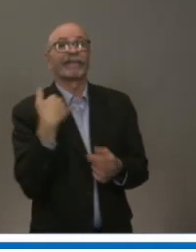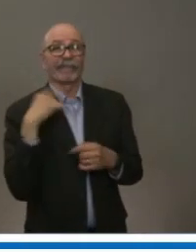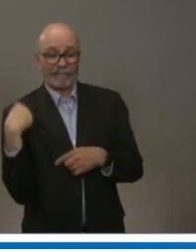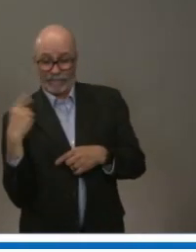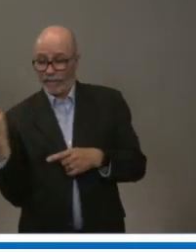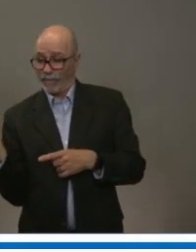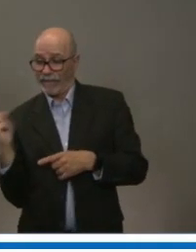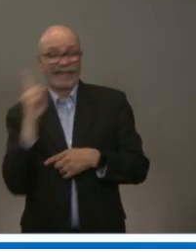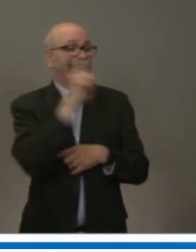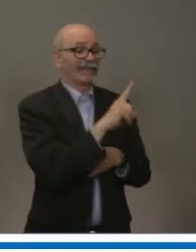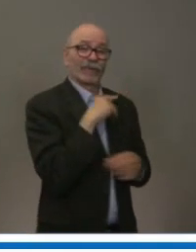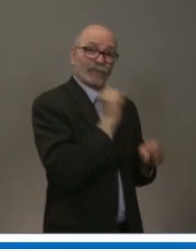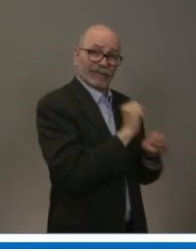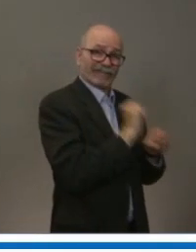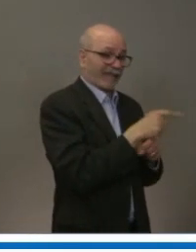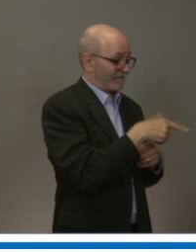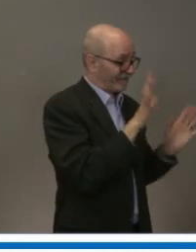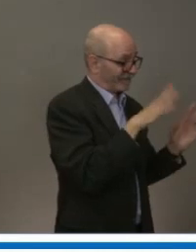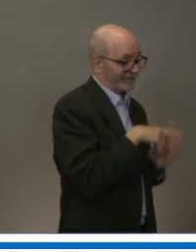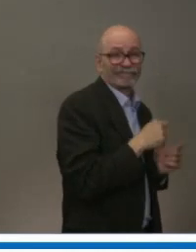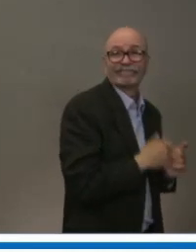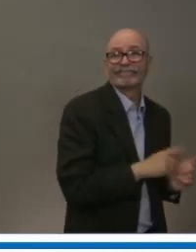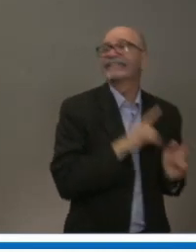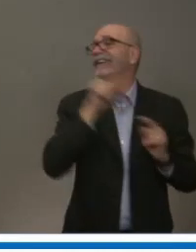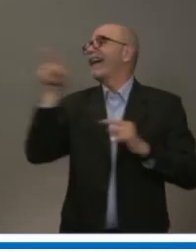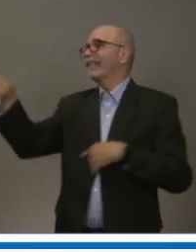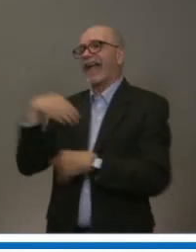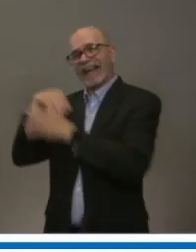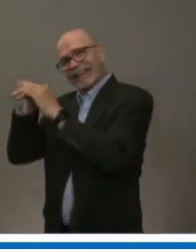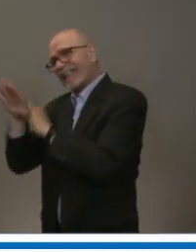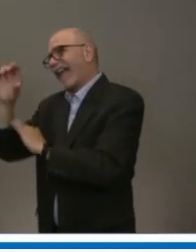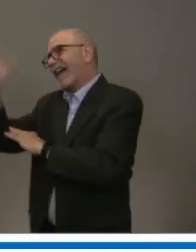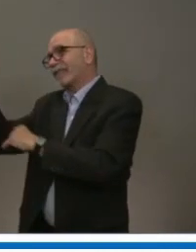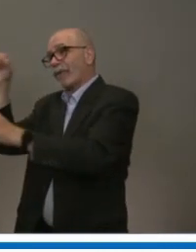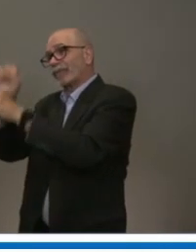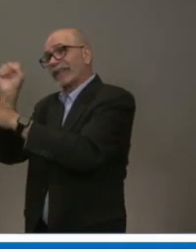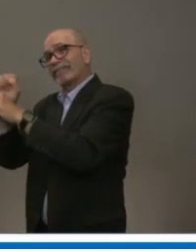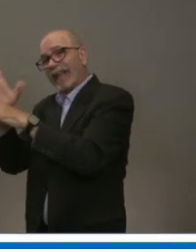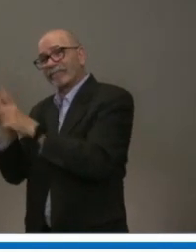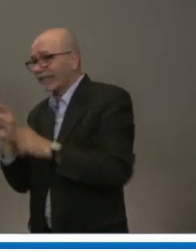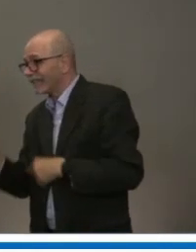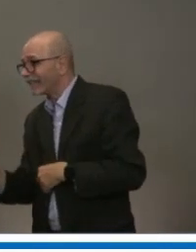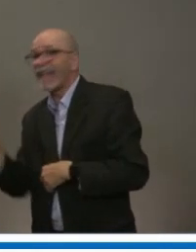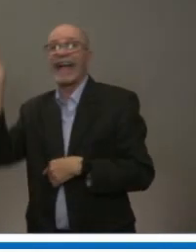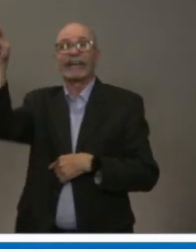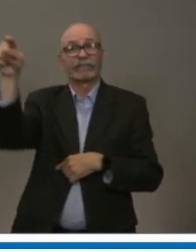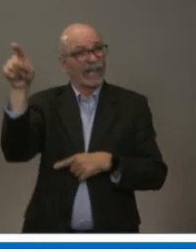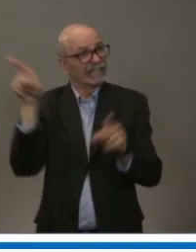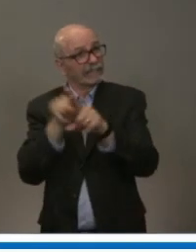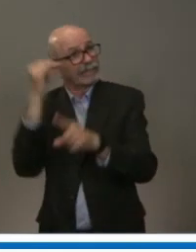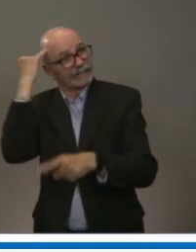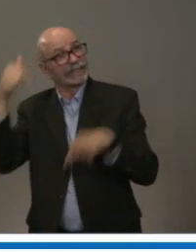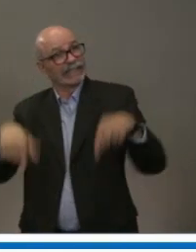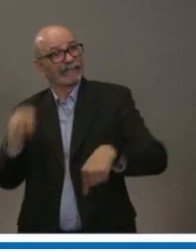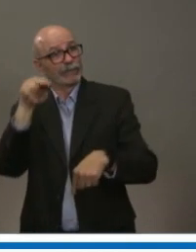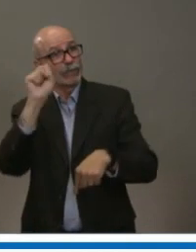way. Are there long-term care workers in Nova Scotia moving between facilities? So we do